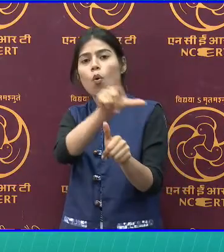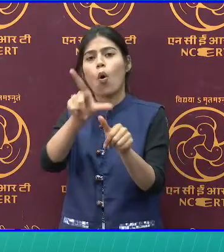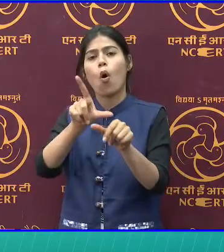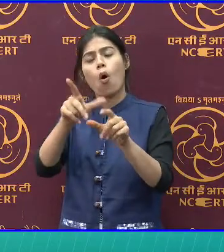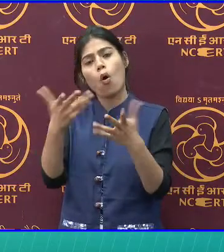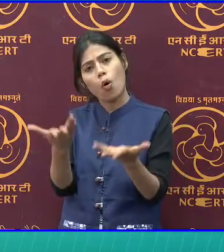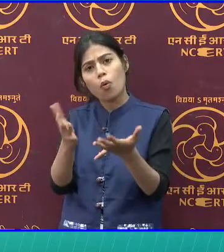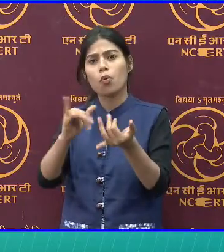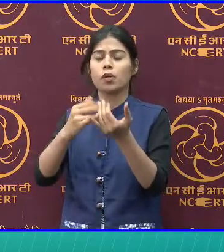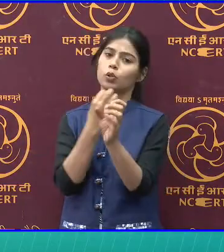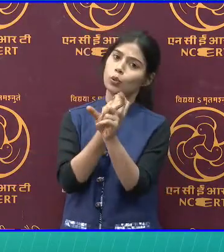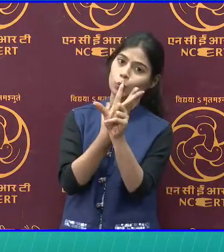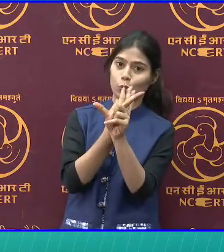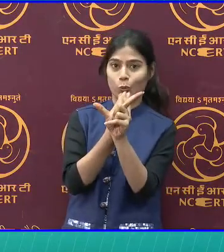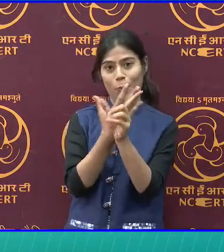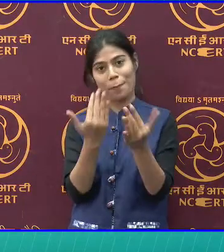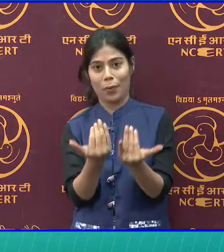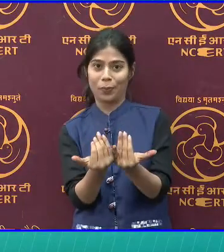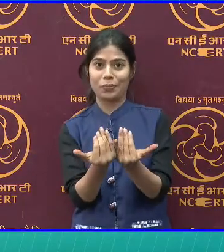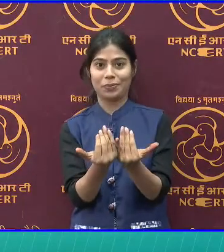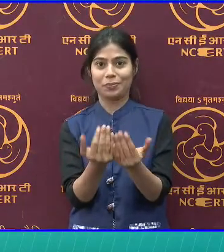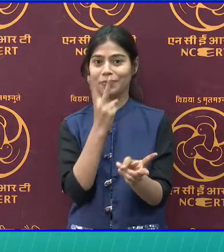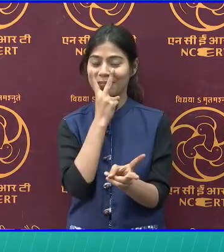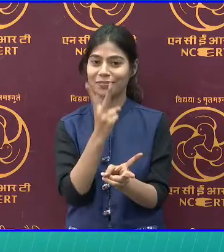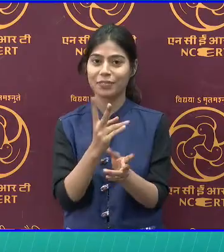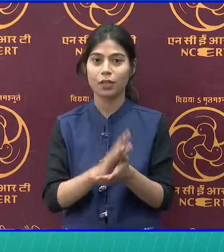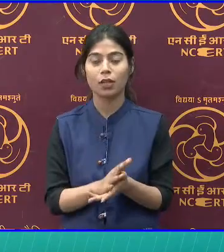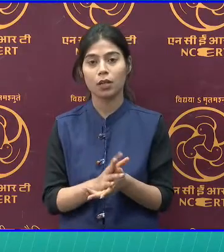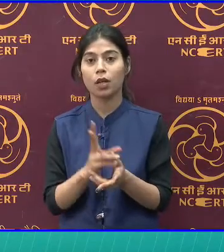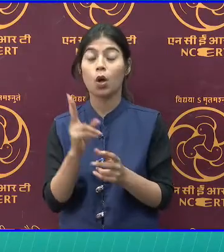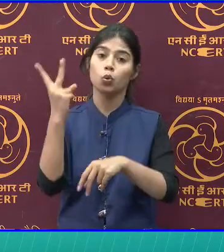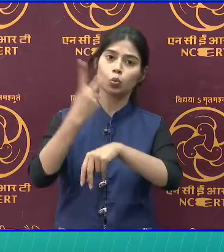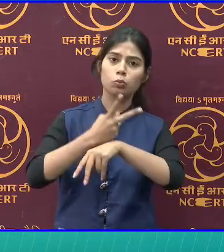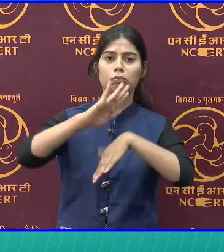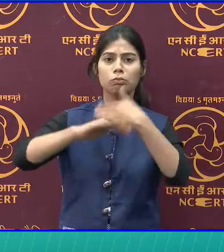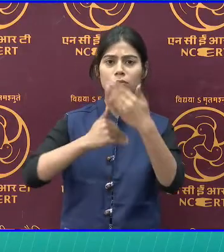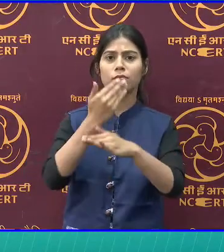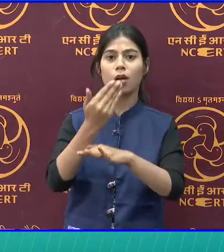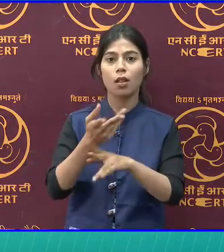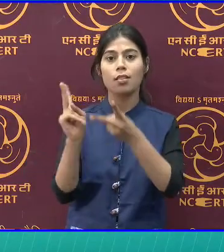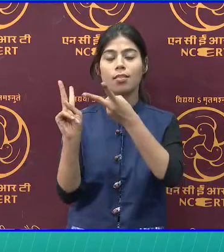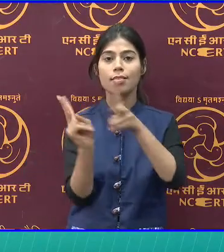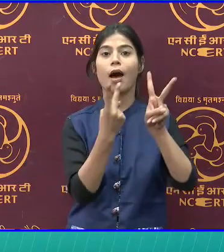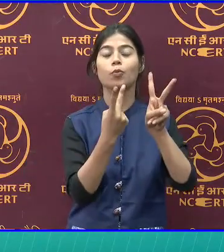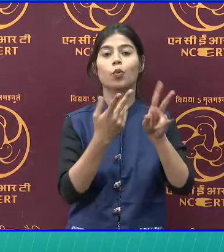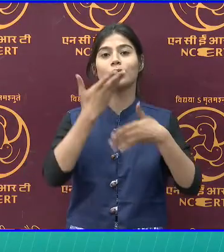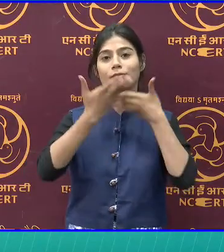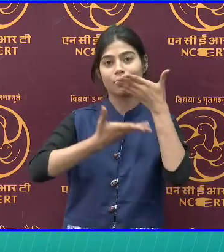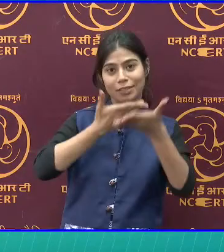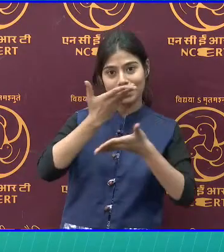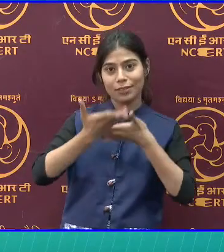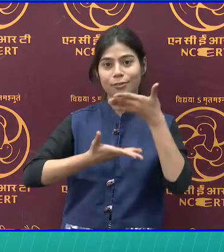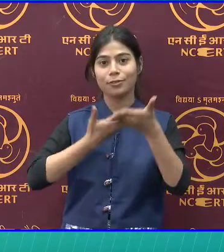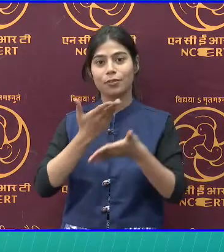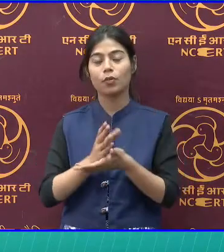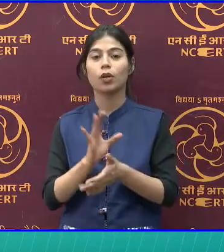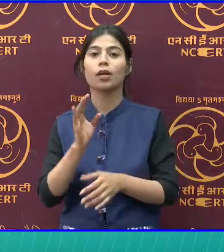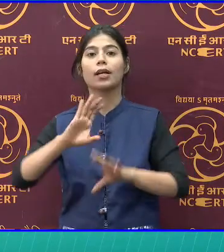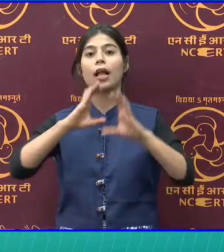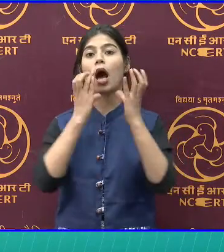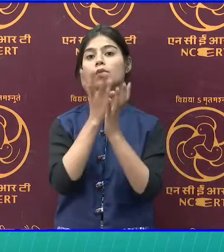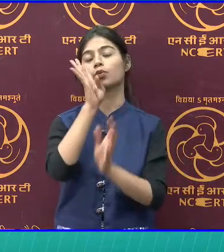on YouTube as well, and in a couple of days we'll start with transformational teaching for class 4.